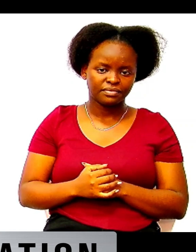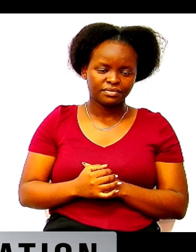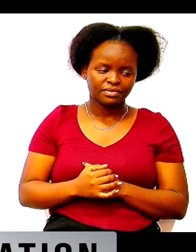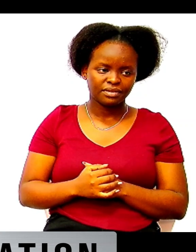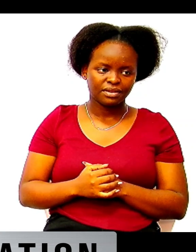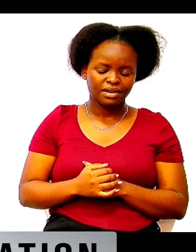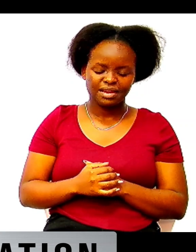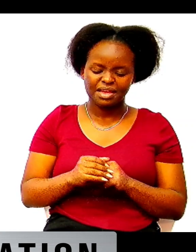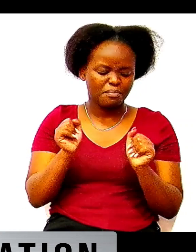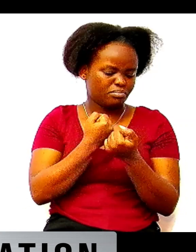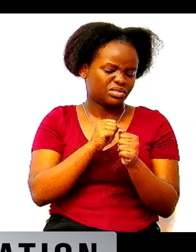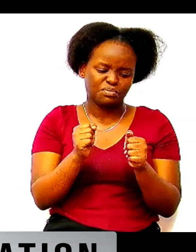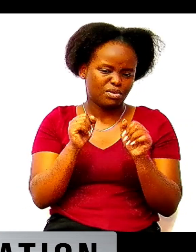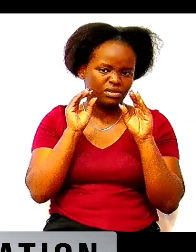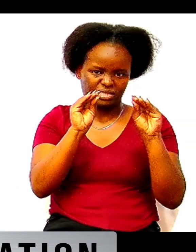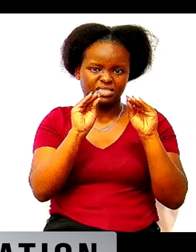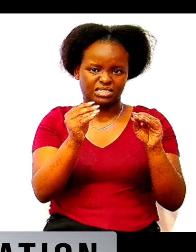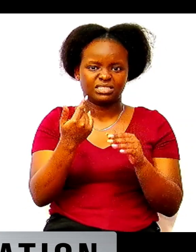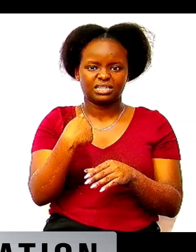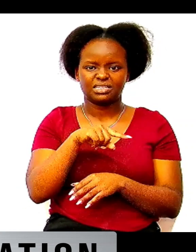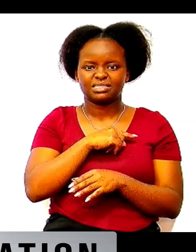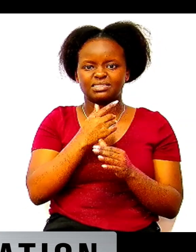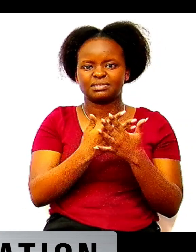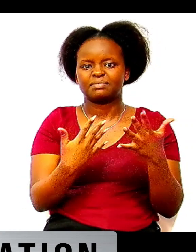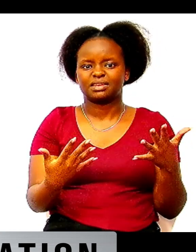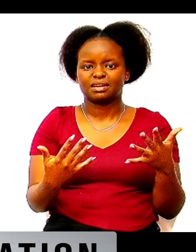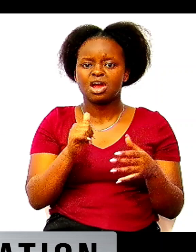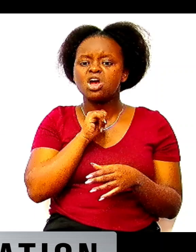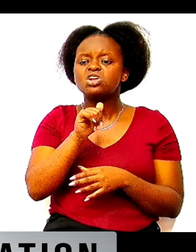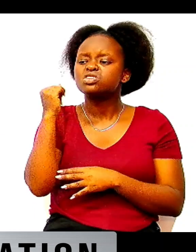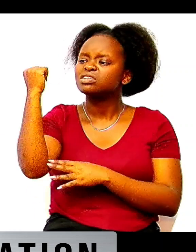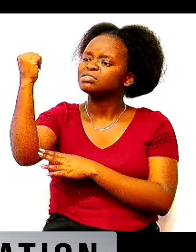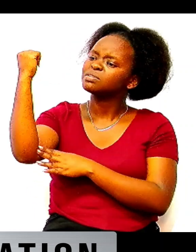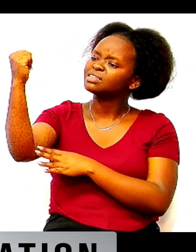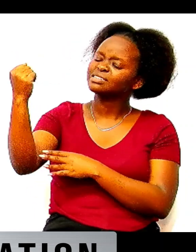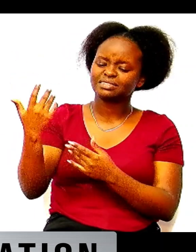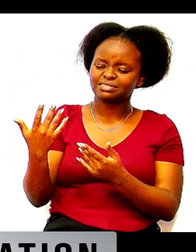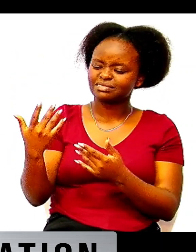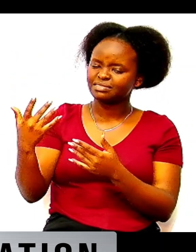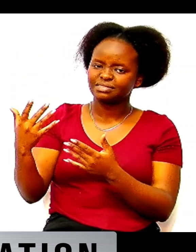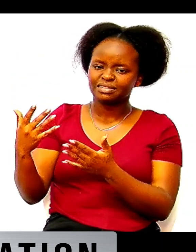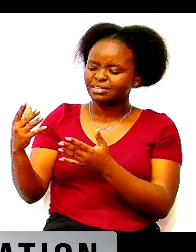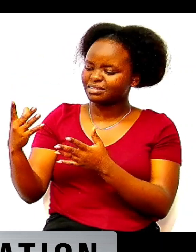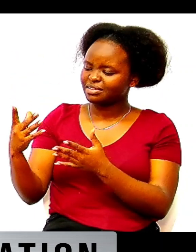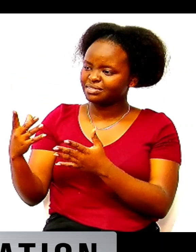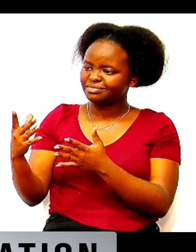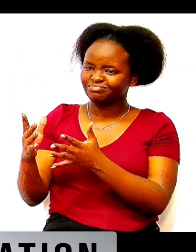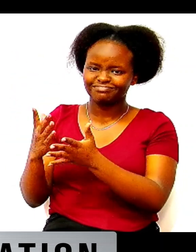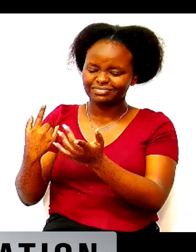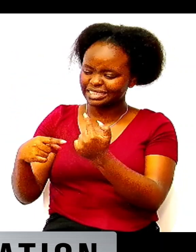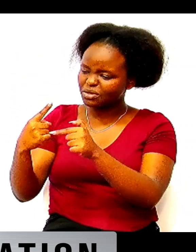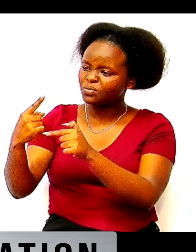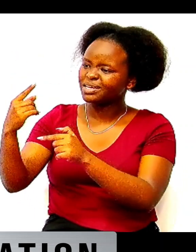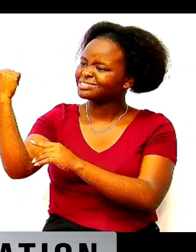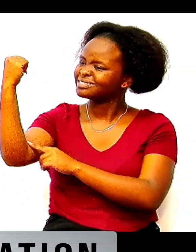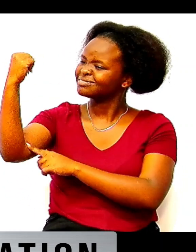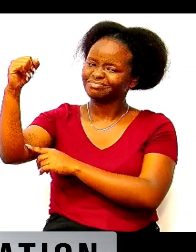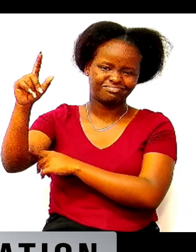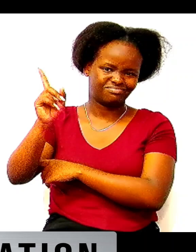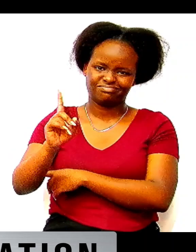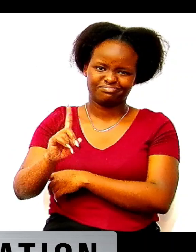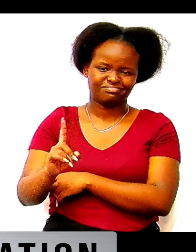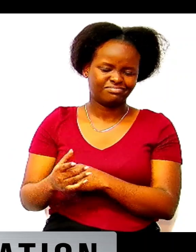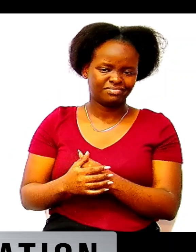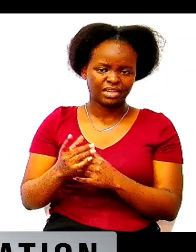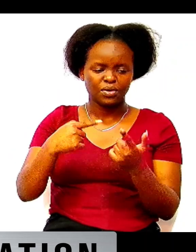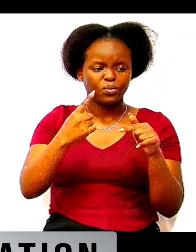hawawezi kutufunza chochote. Sio siasa, hawatushindi kwa siasa, hawatushindi kwa akili, hawatushindi la lolote.